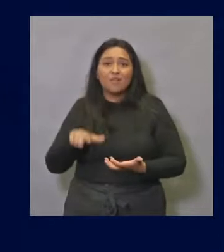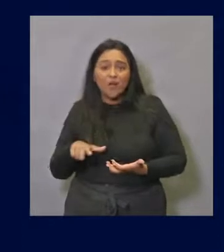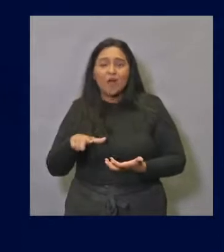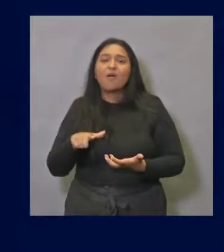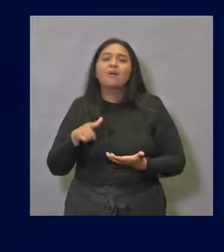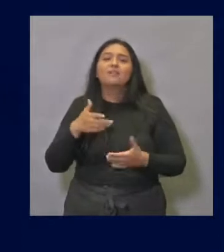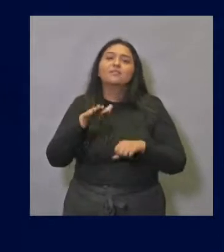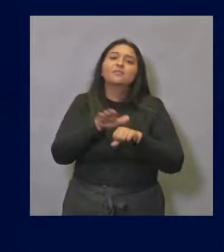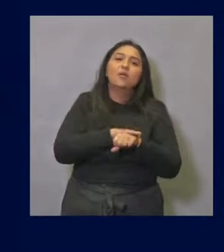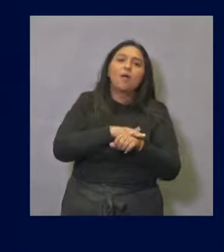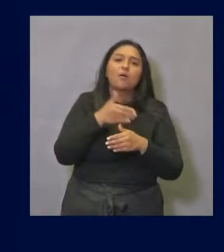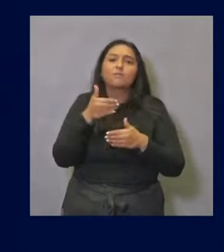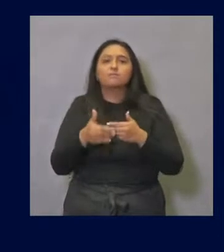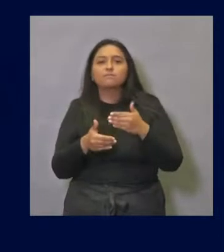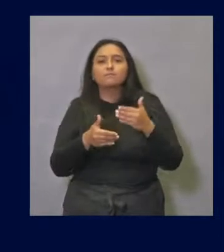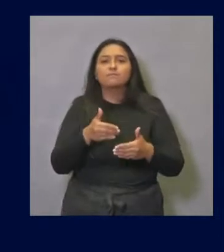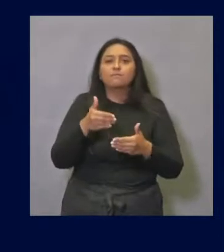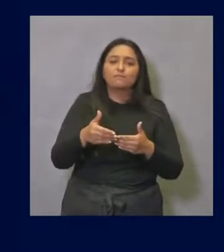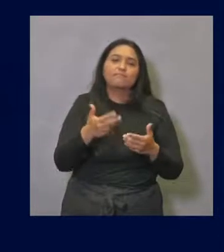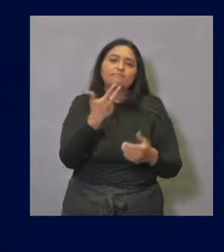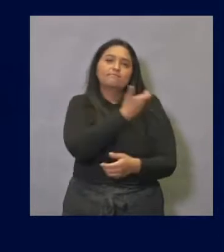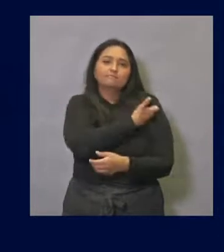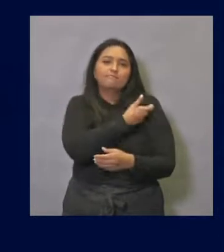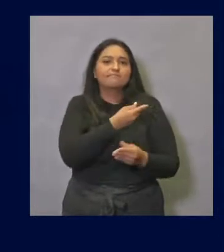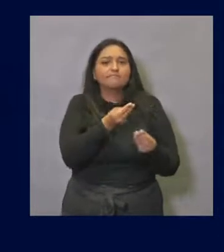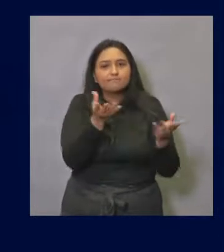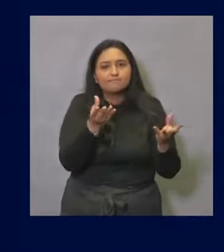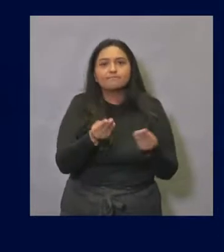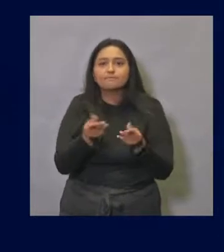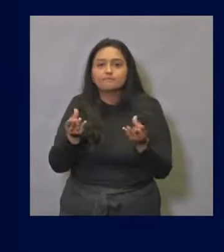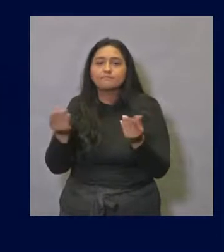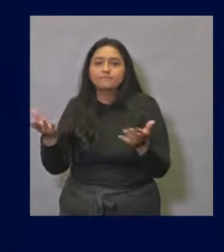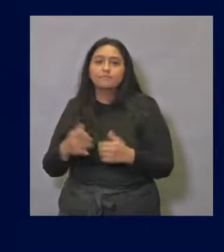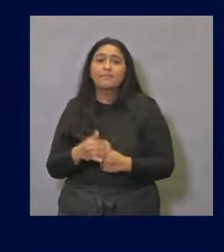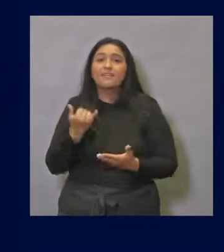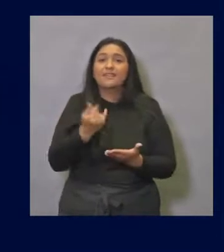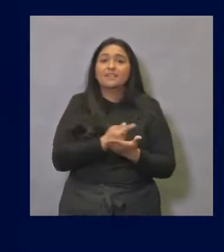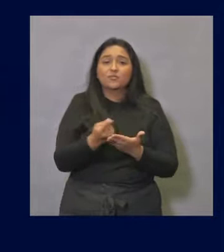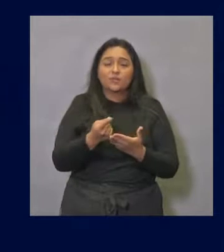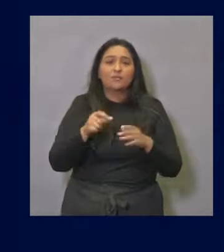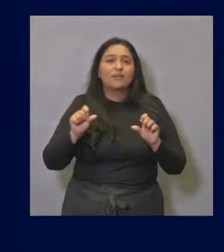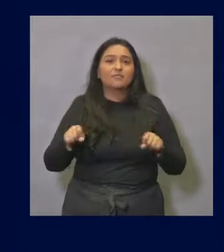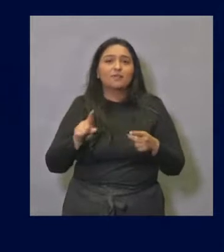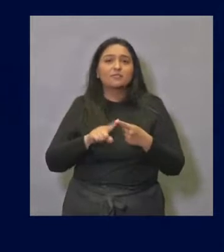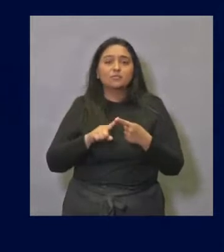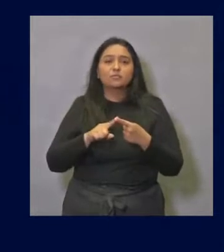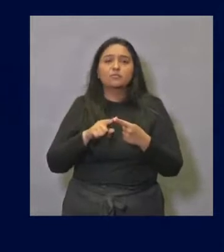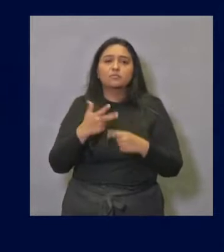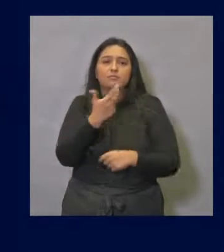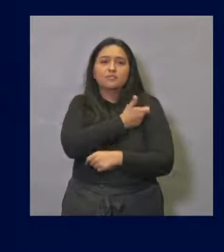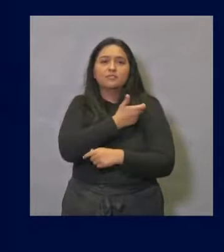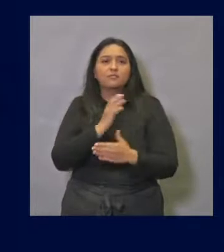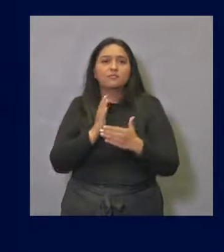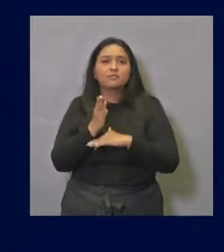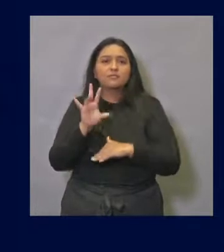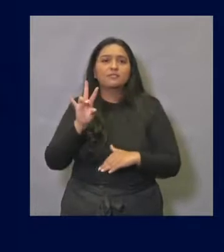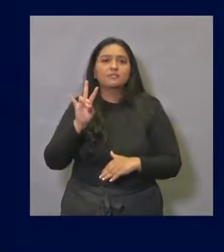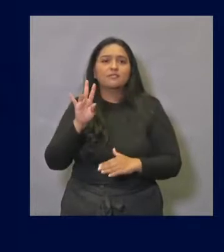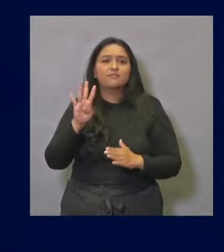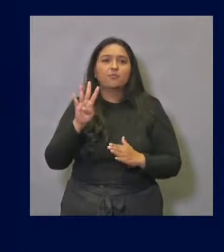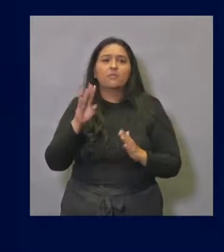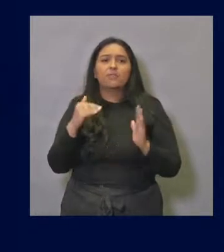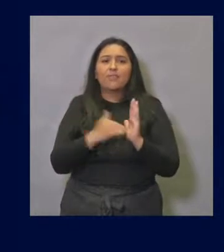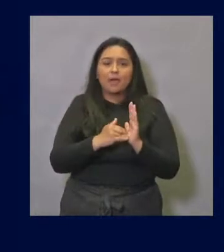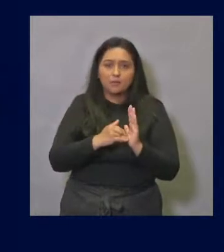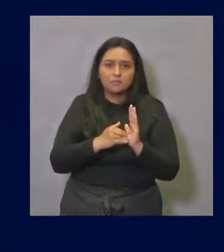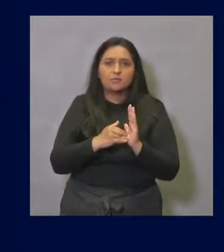vaccinations. Currently, this week, the county has the ability to administer 734,000 vaccine doses, which is more